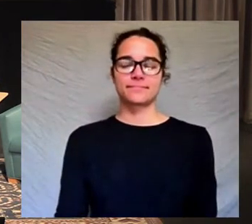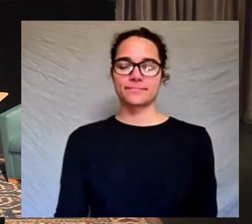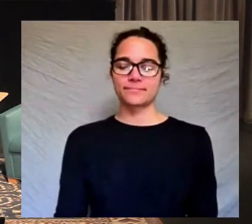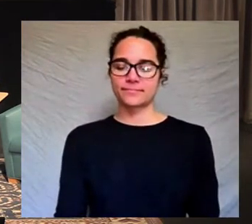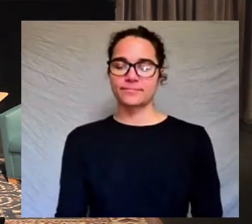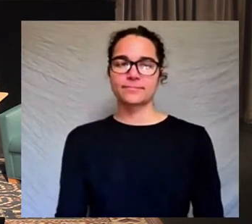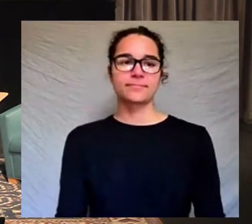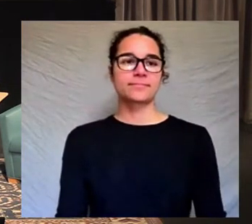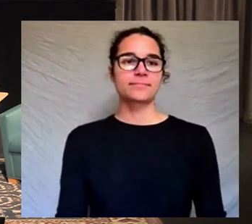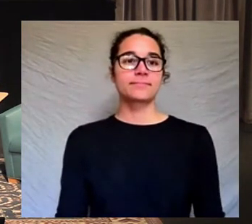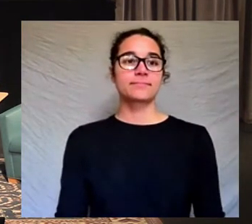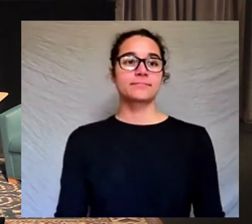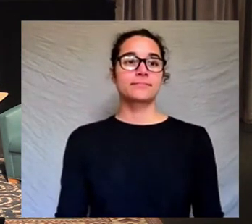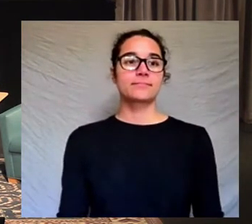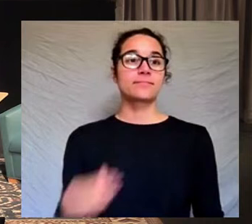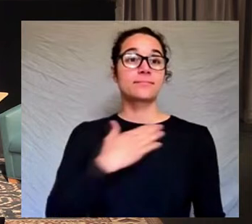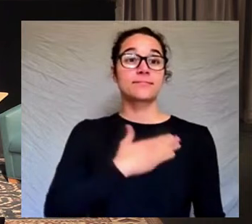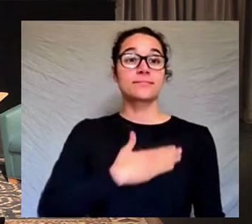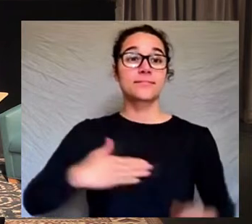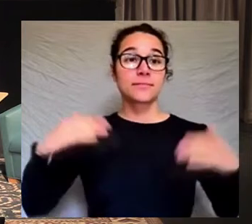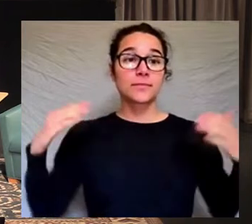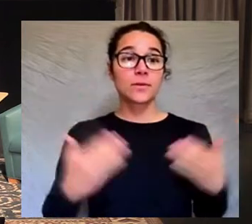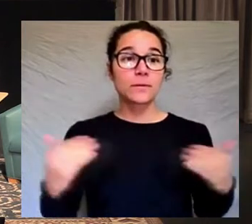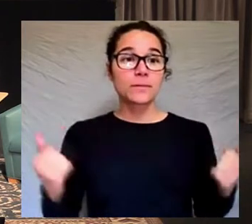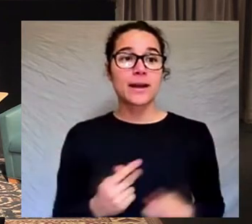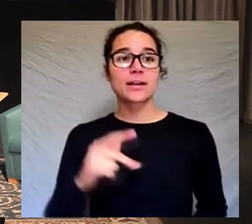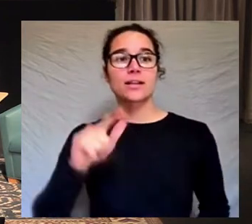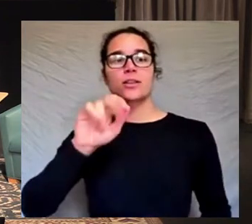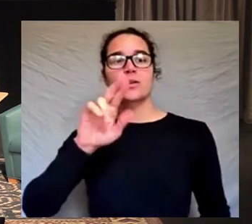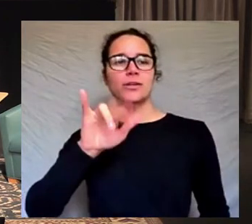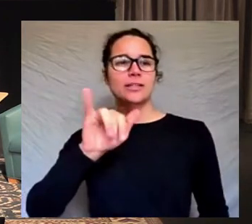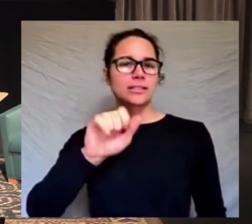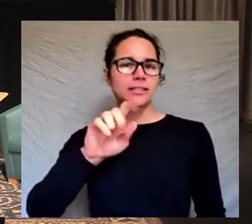Please welcome back Louise Dubay of iCivic.